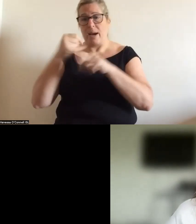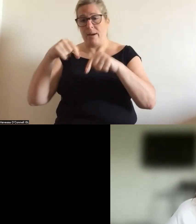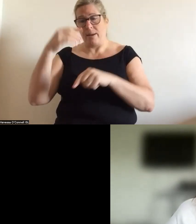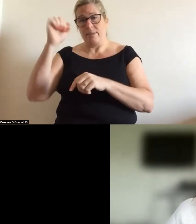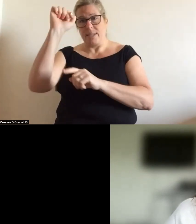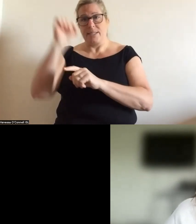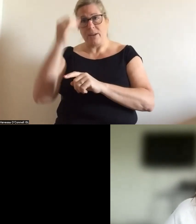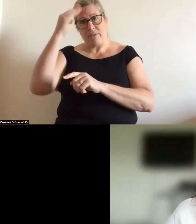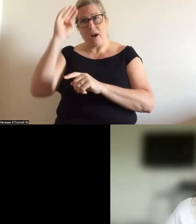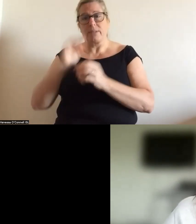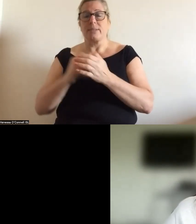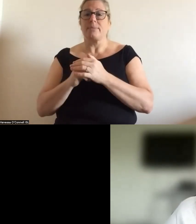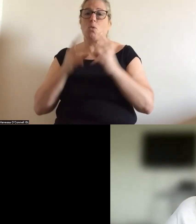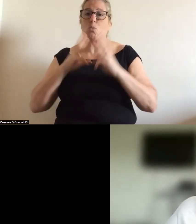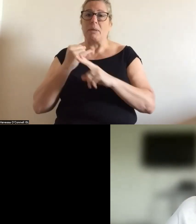politics. Thanks, Katie.